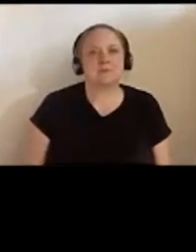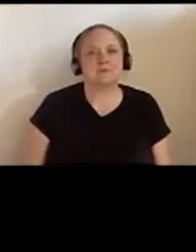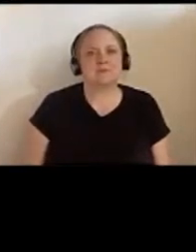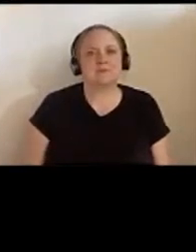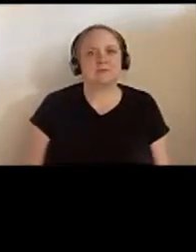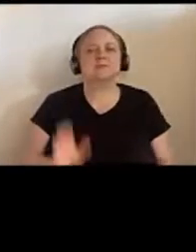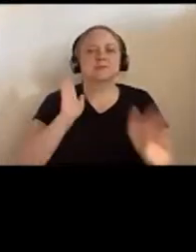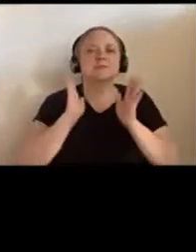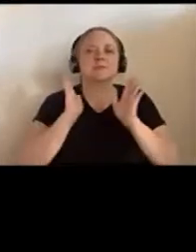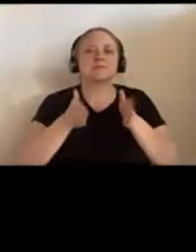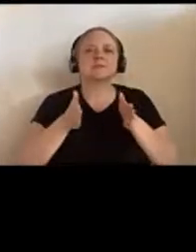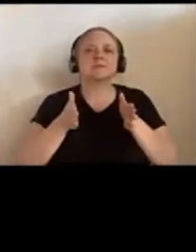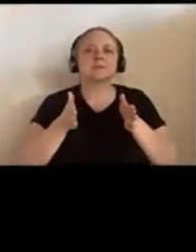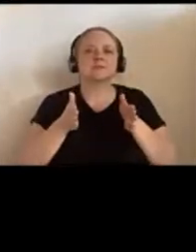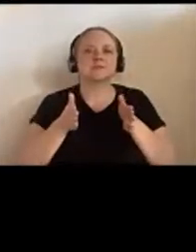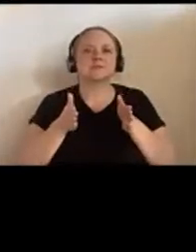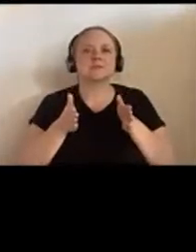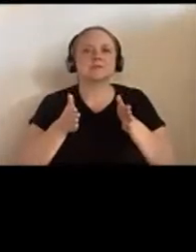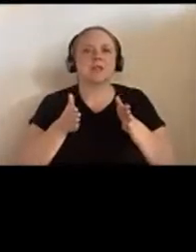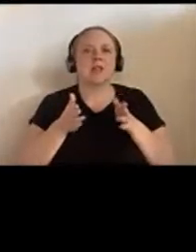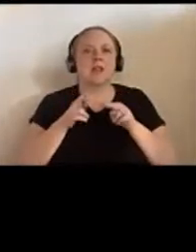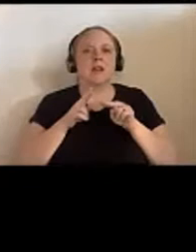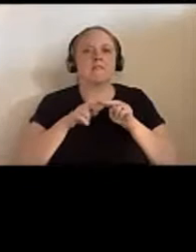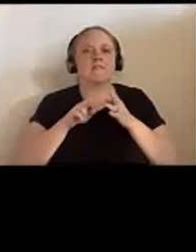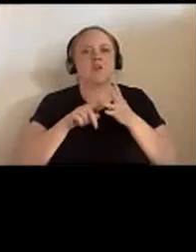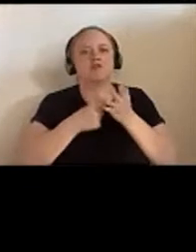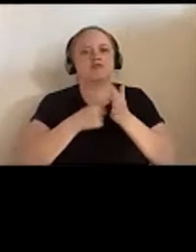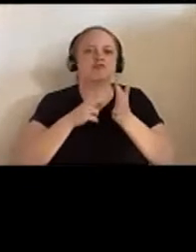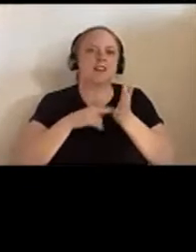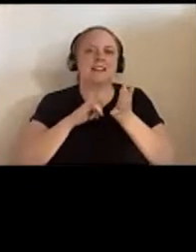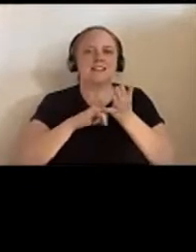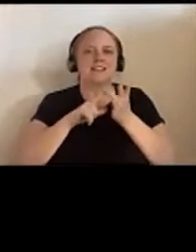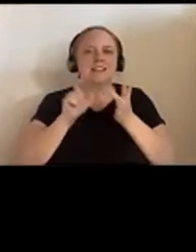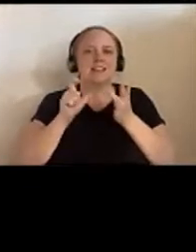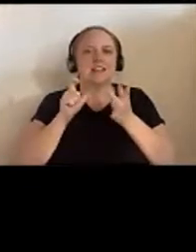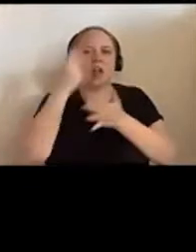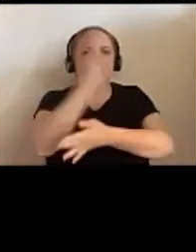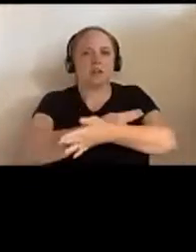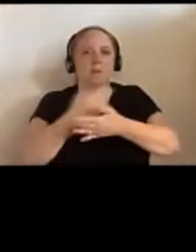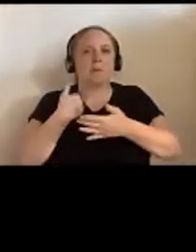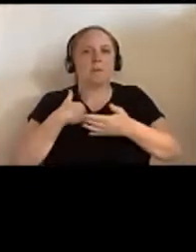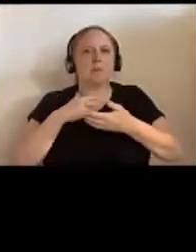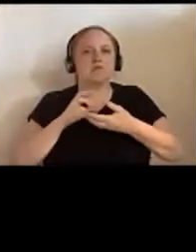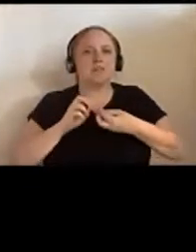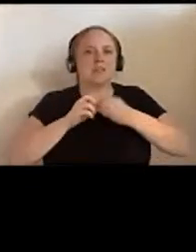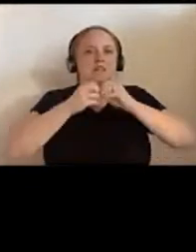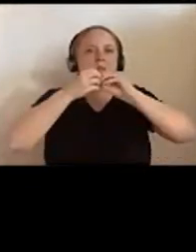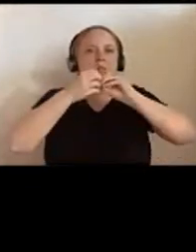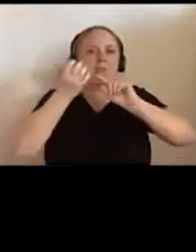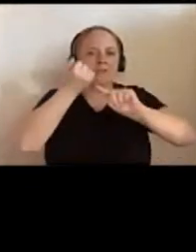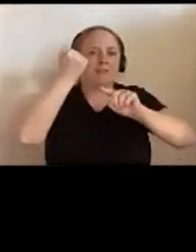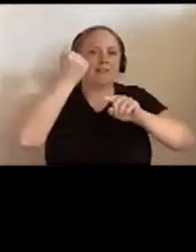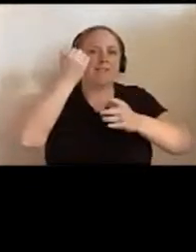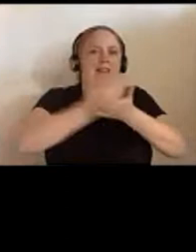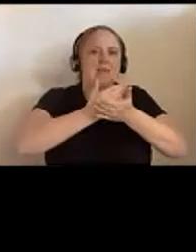Definitely. I think in terms of forensic architecture, where people are reconstructing to establish facts of what happened,